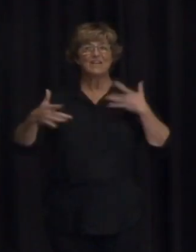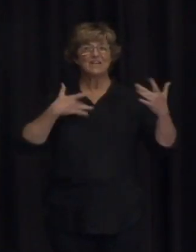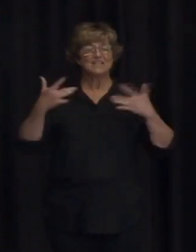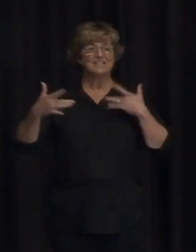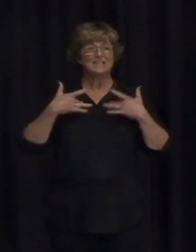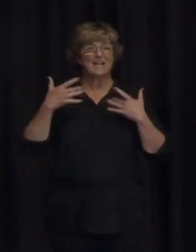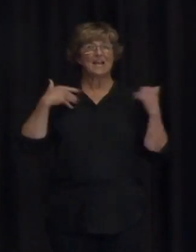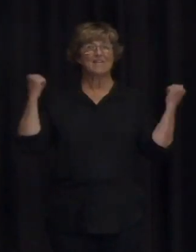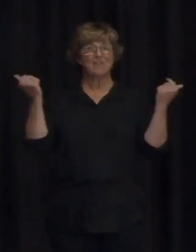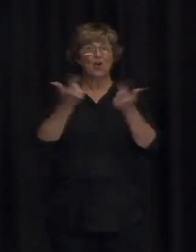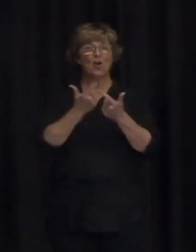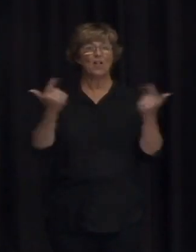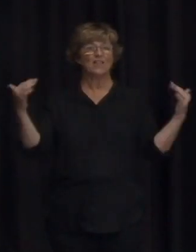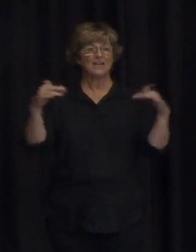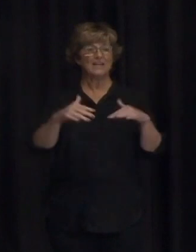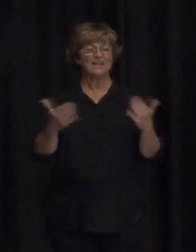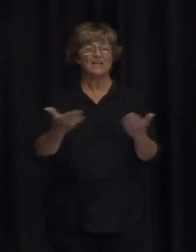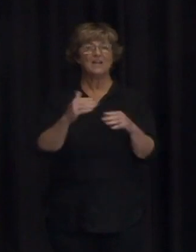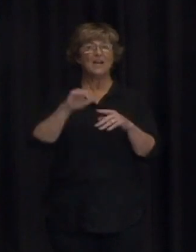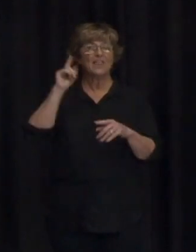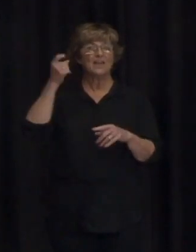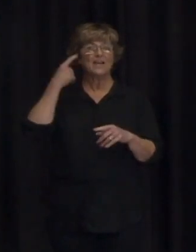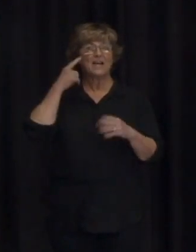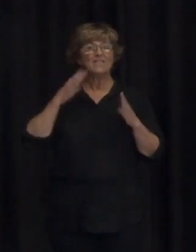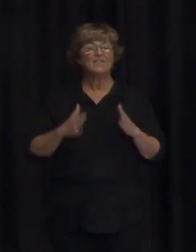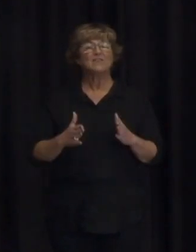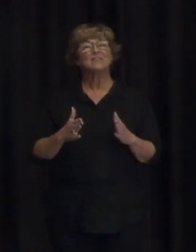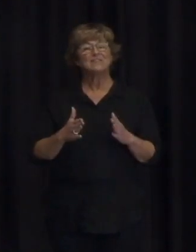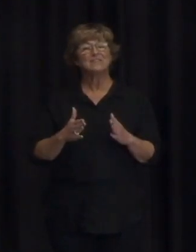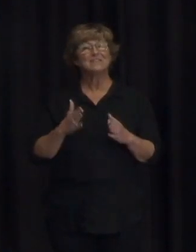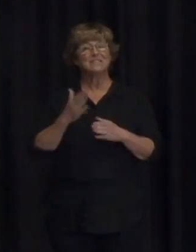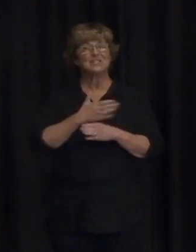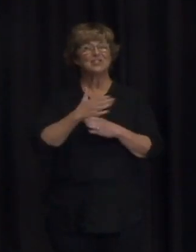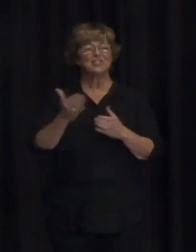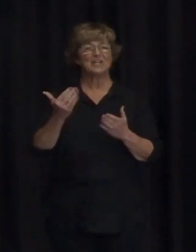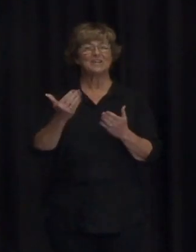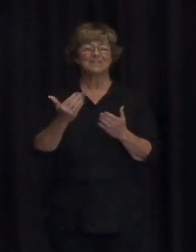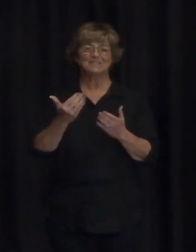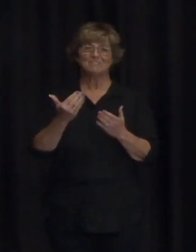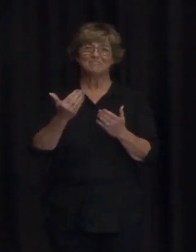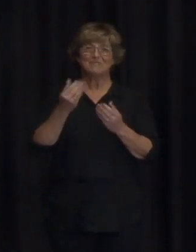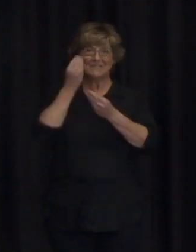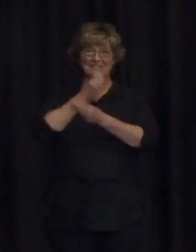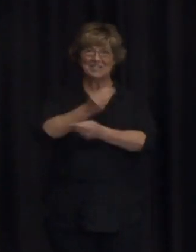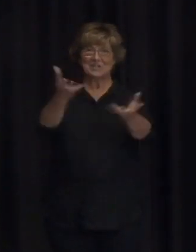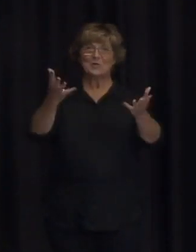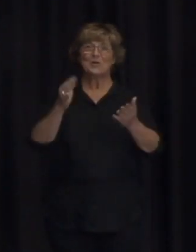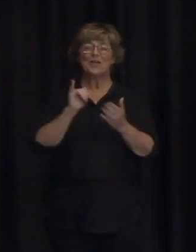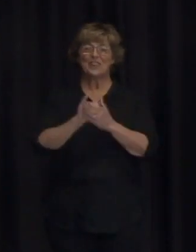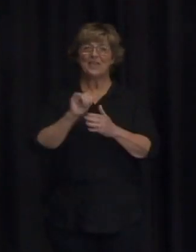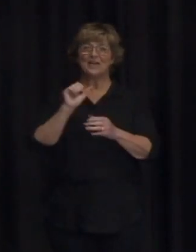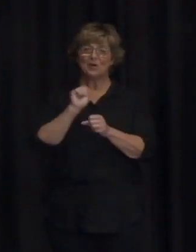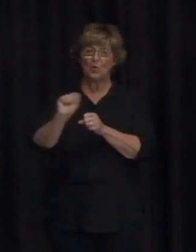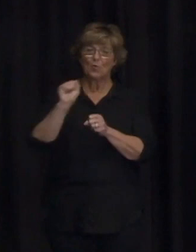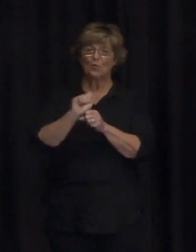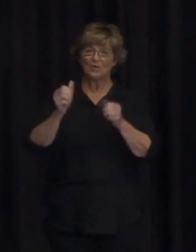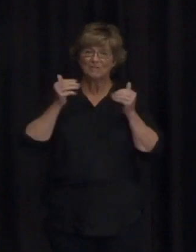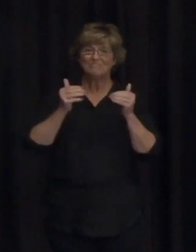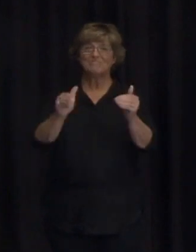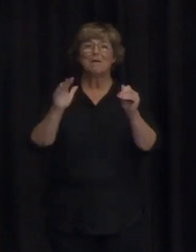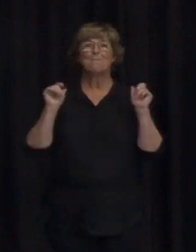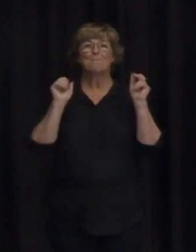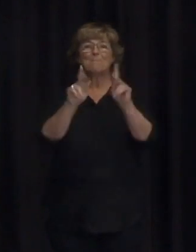have everybody here today, and the governor is going to share some exciting news about an announcement. The work is moving forward with bringing our kids back to